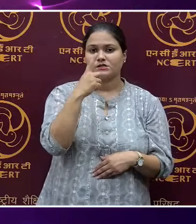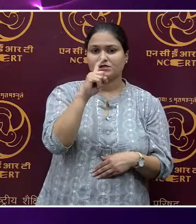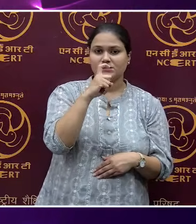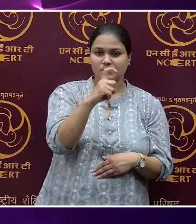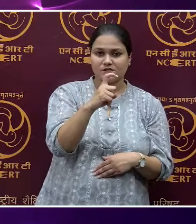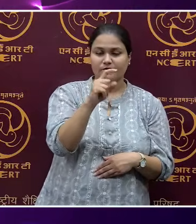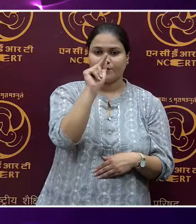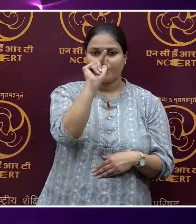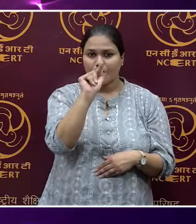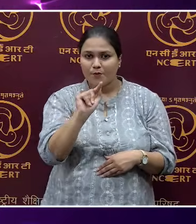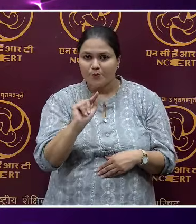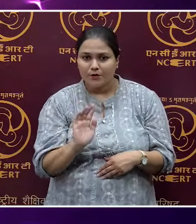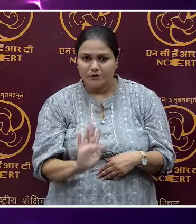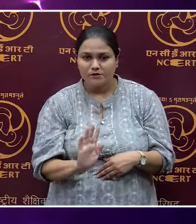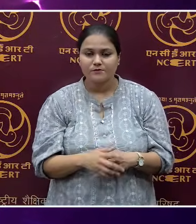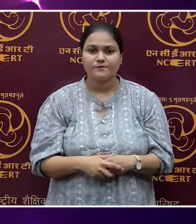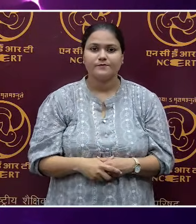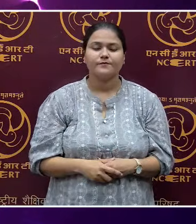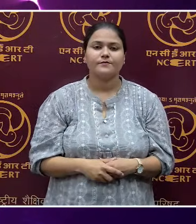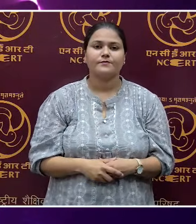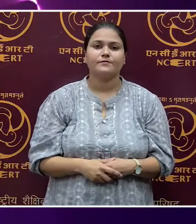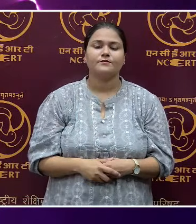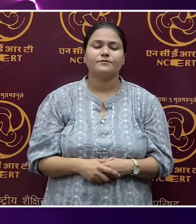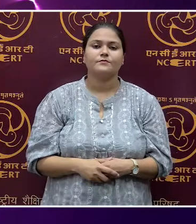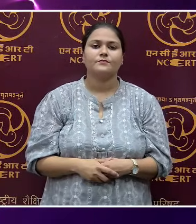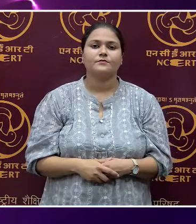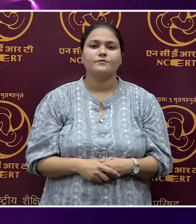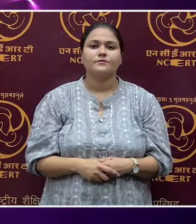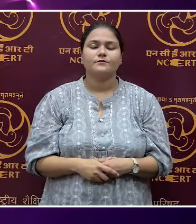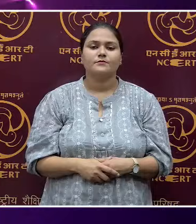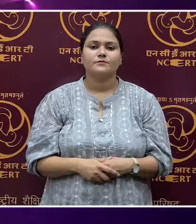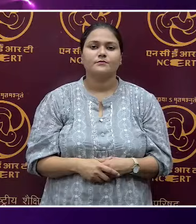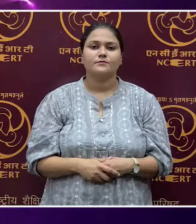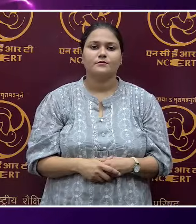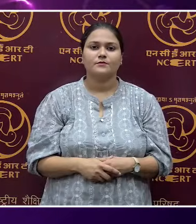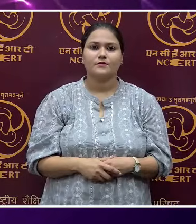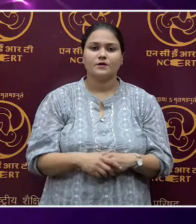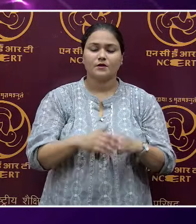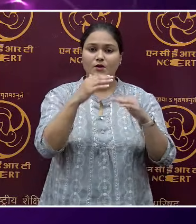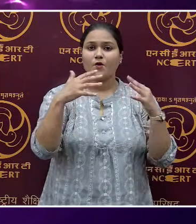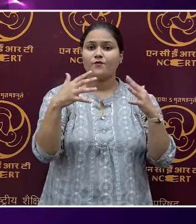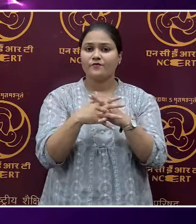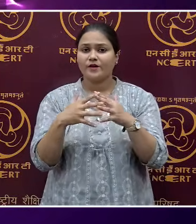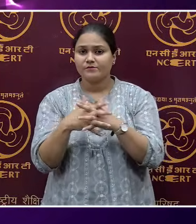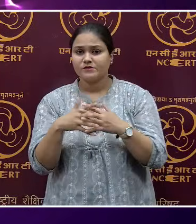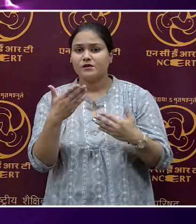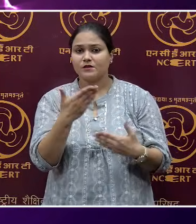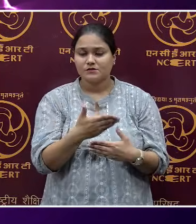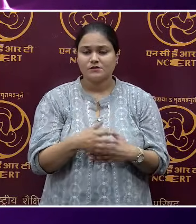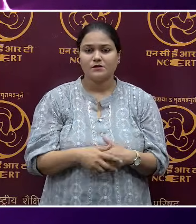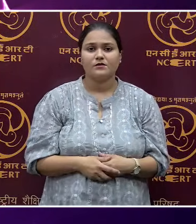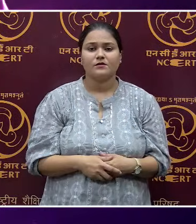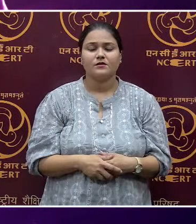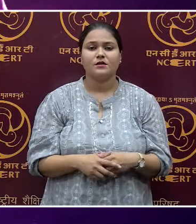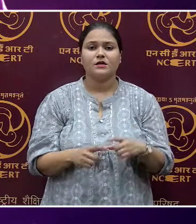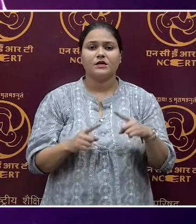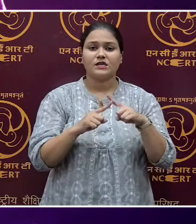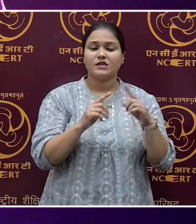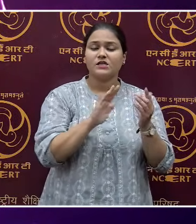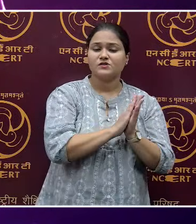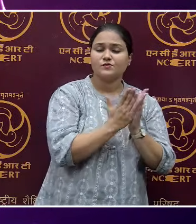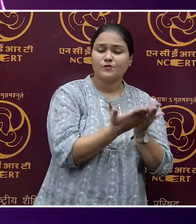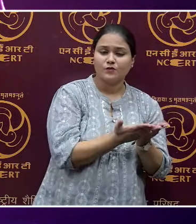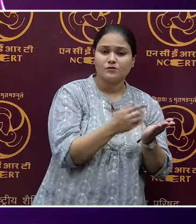self-evaluation, resources are there. Just we are talking about. These are the websites we can go to for the research. The textbooks, these